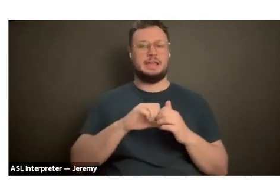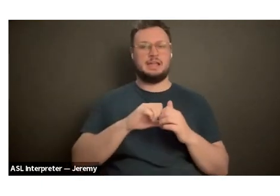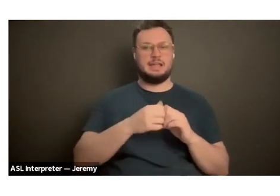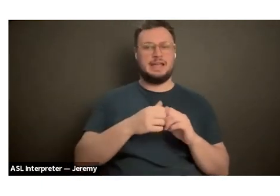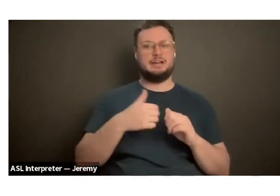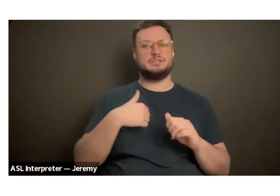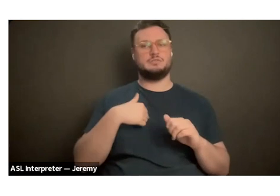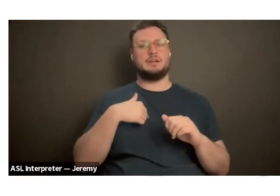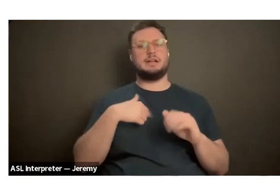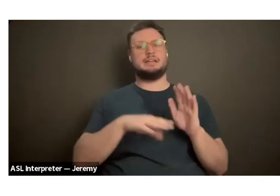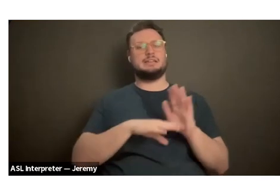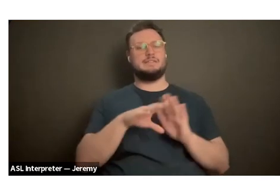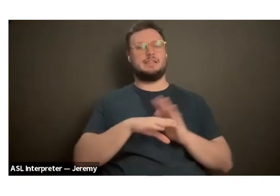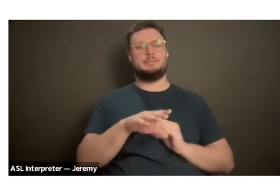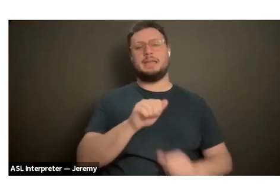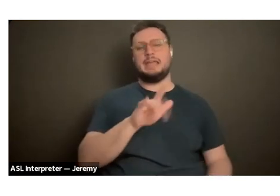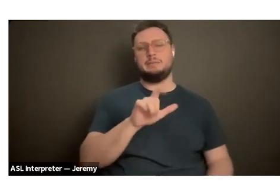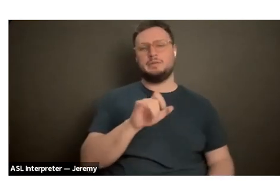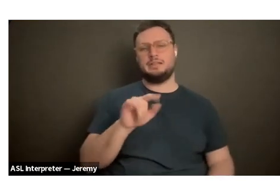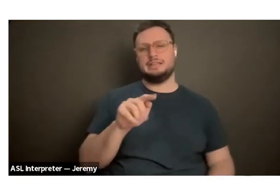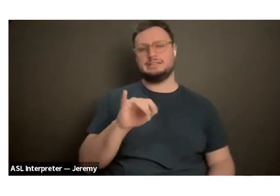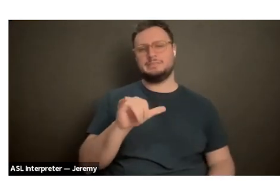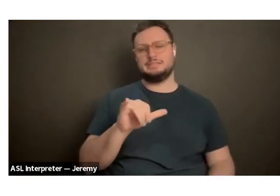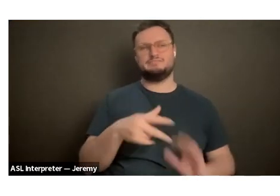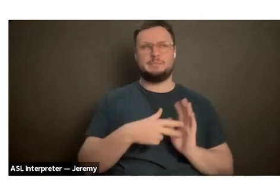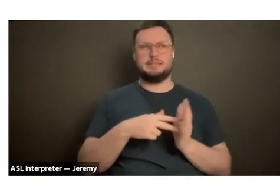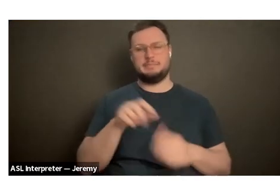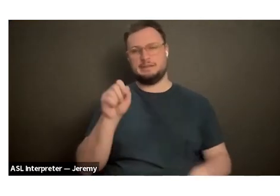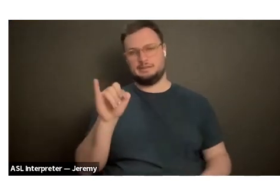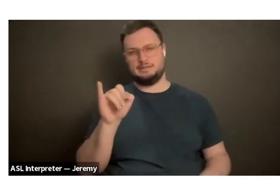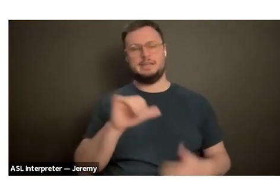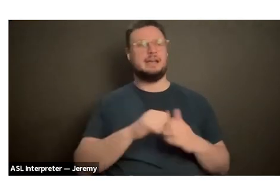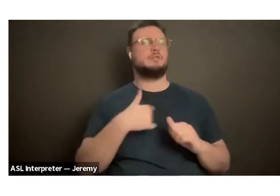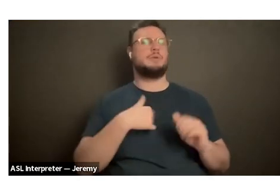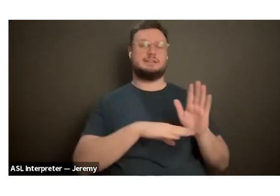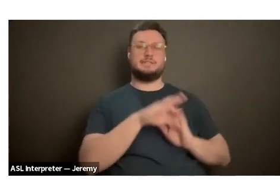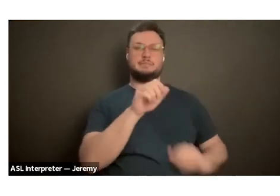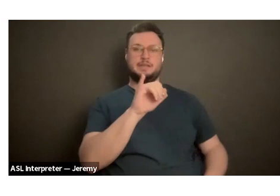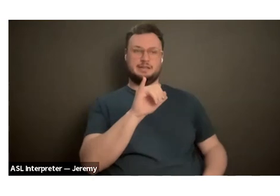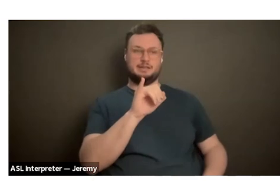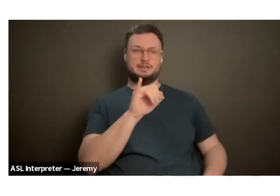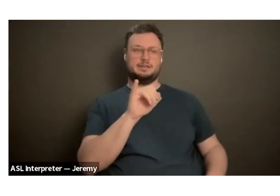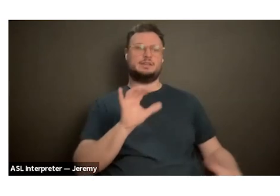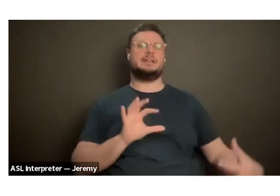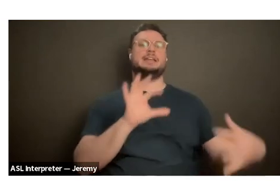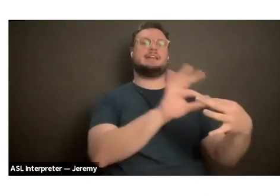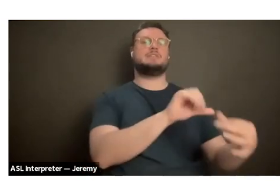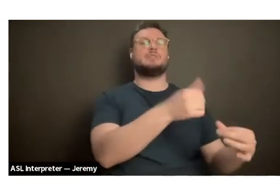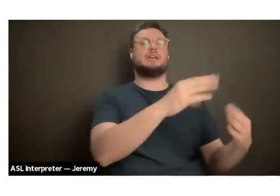access intimacy here, I'm not sure, in a co-created respectfully with communities with other